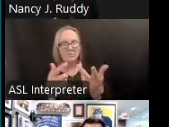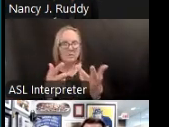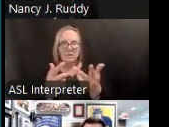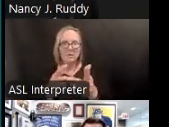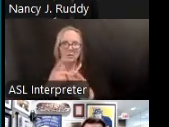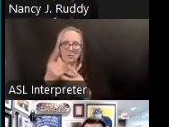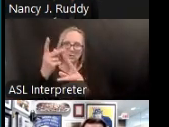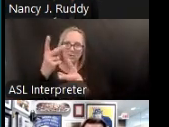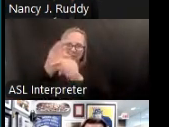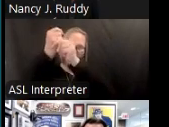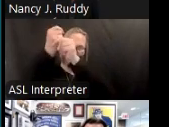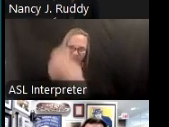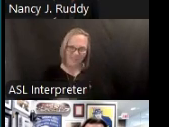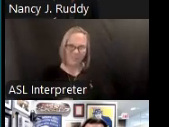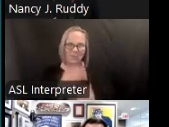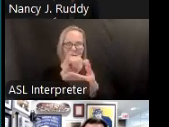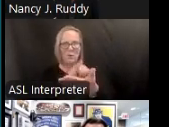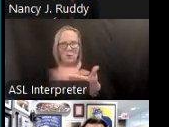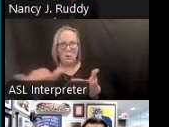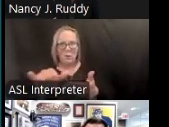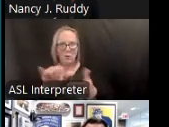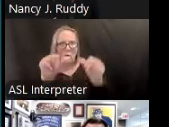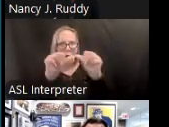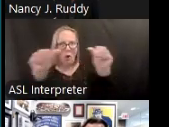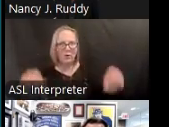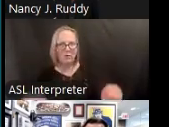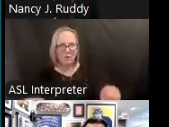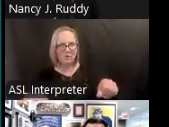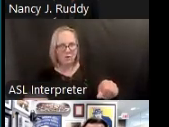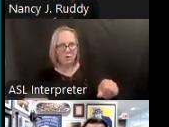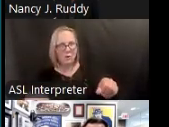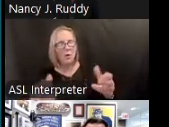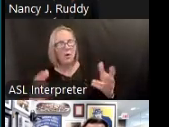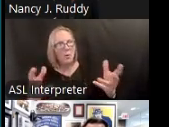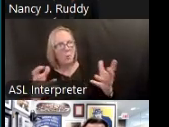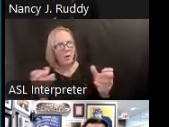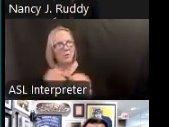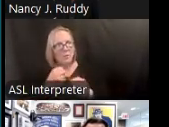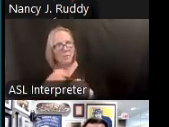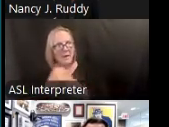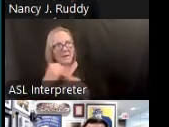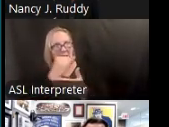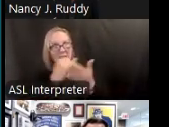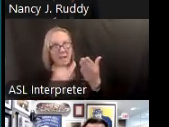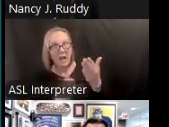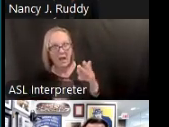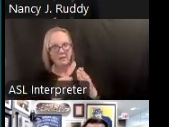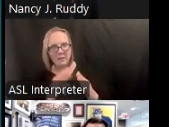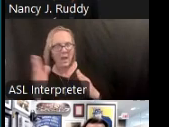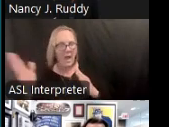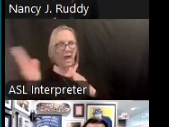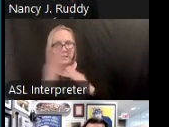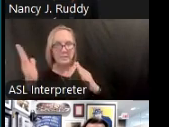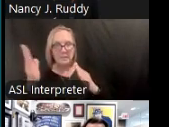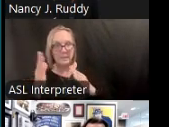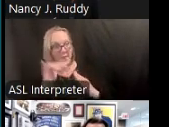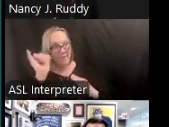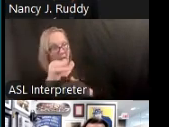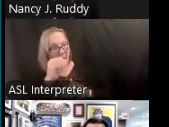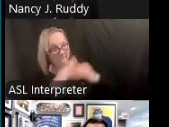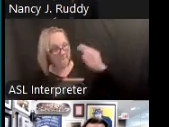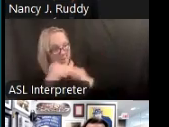New York City architecture, which is based on providing distinctive design excellence. We're creating a building that